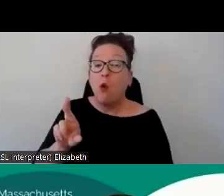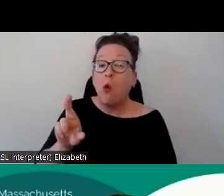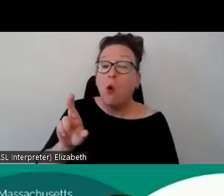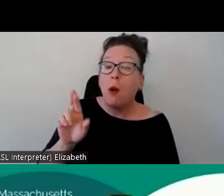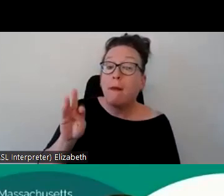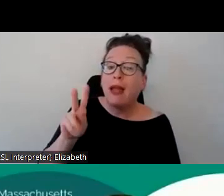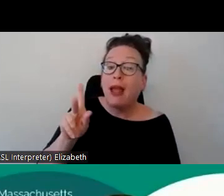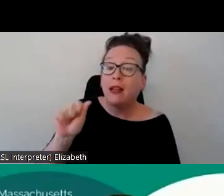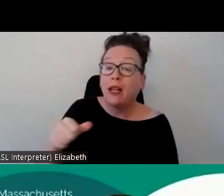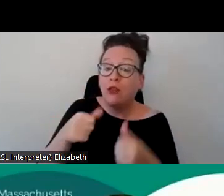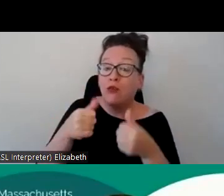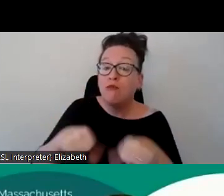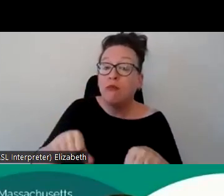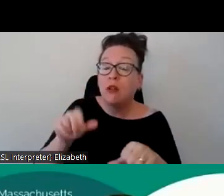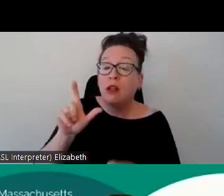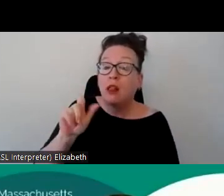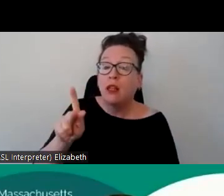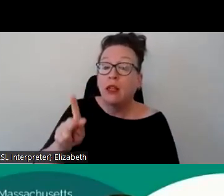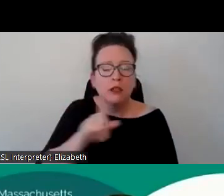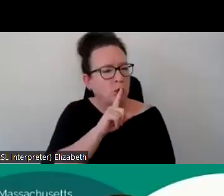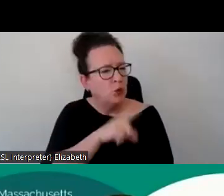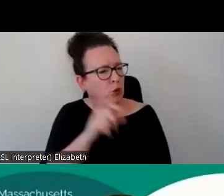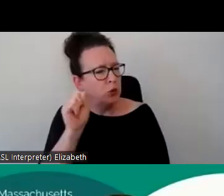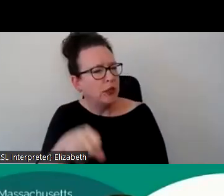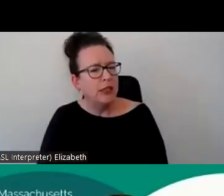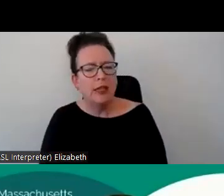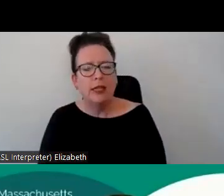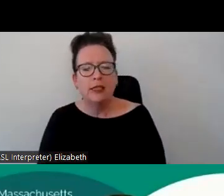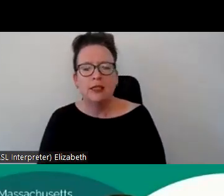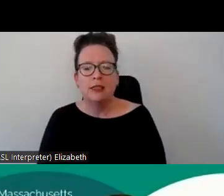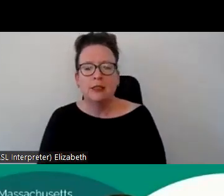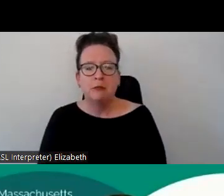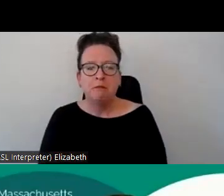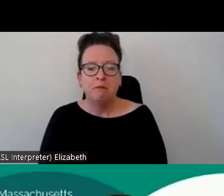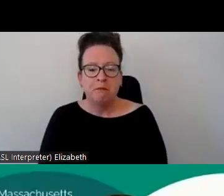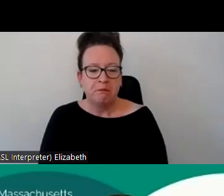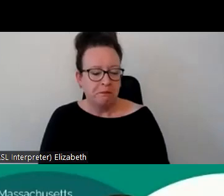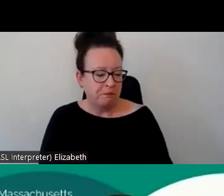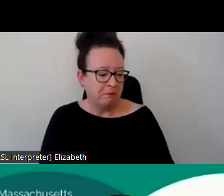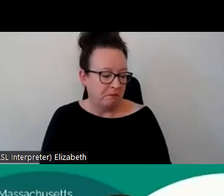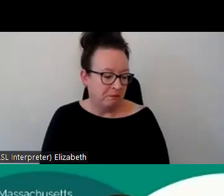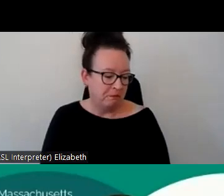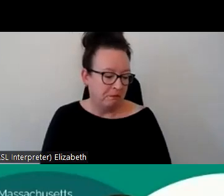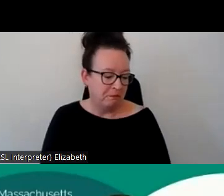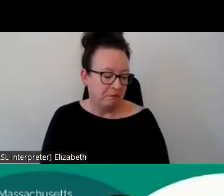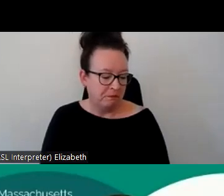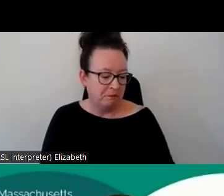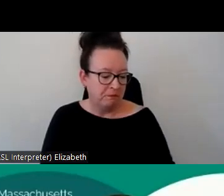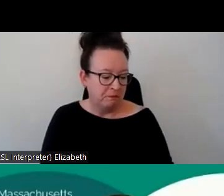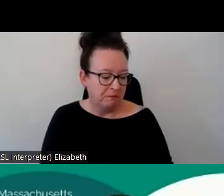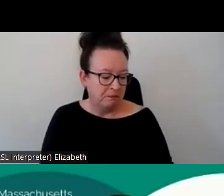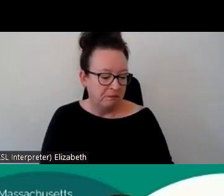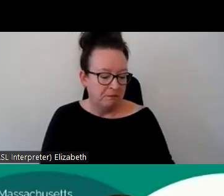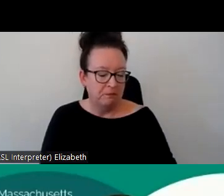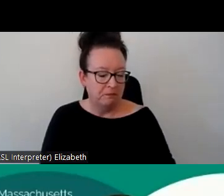me? I think I sent it earlier. Yes, I have it right here. I'll put it right there. Thank you. And if you click on that,